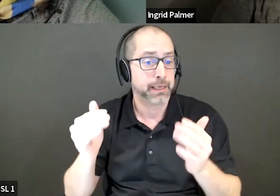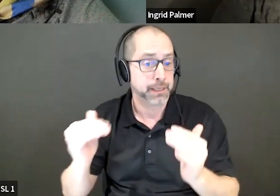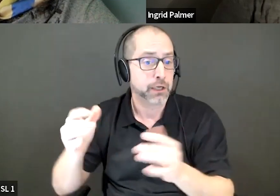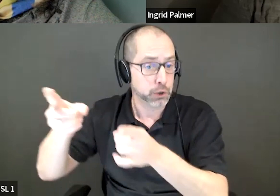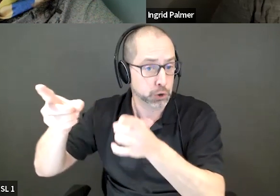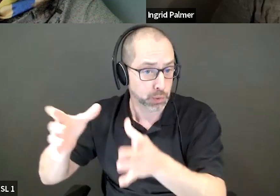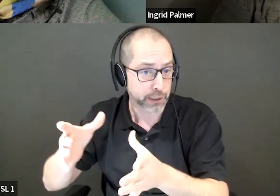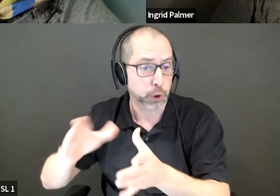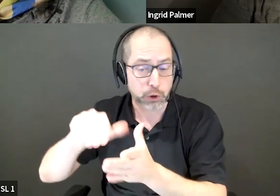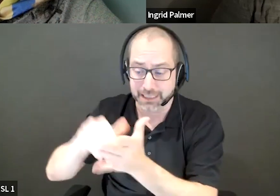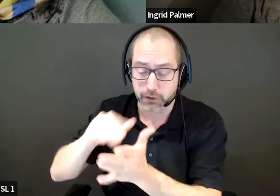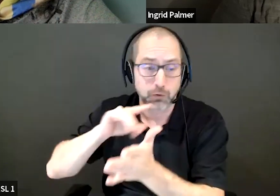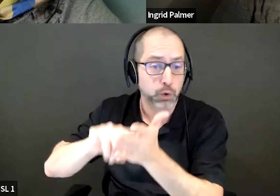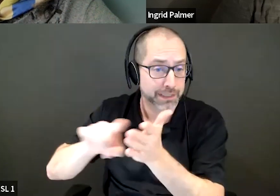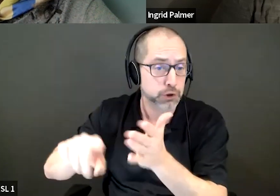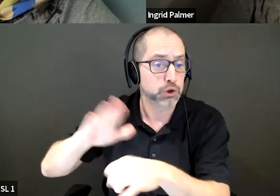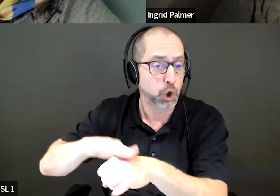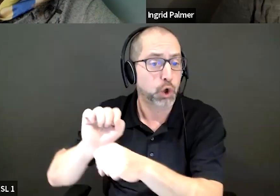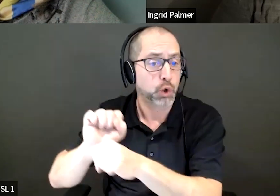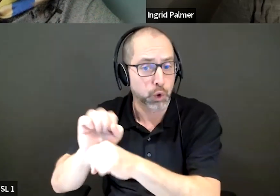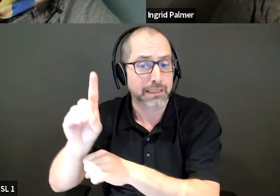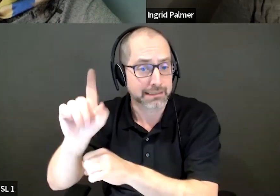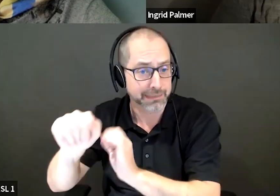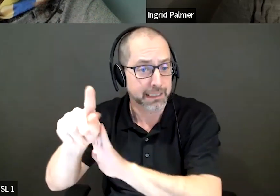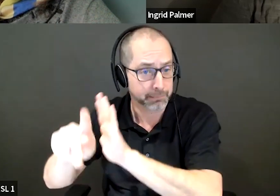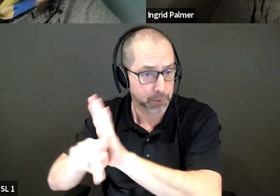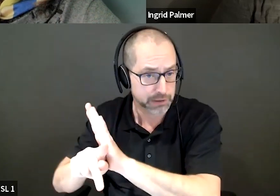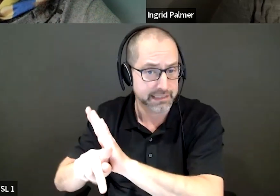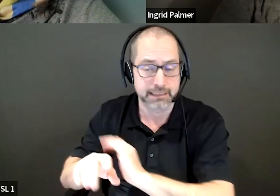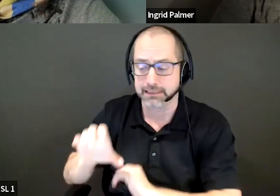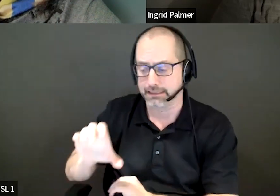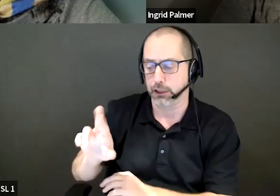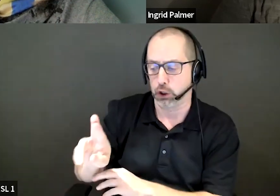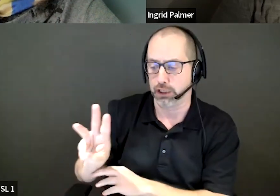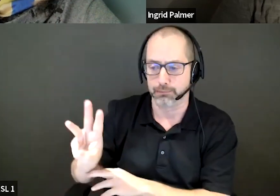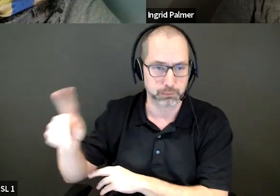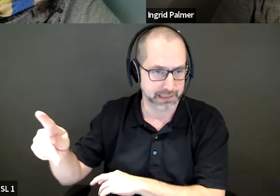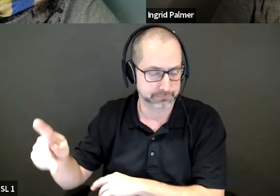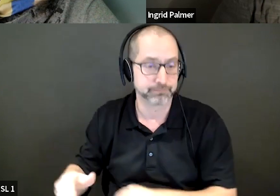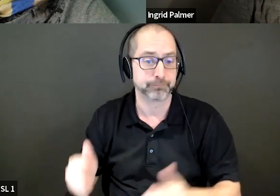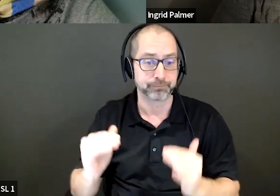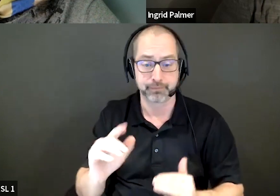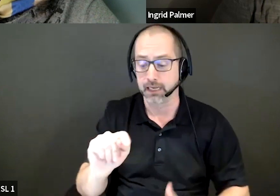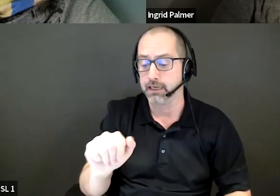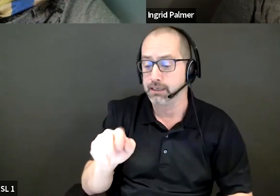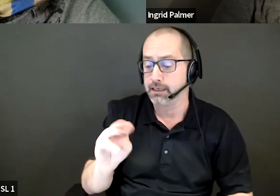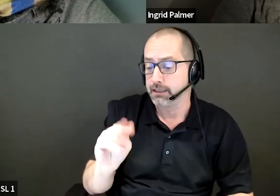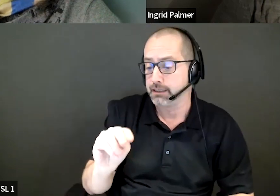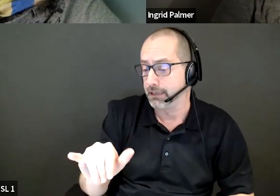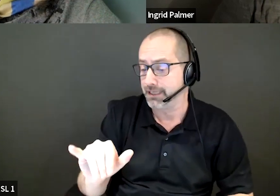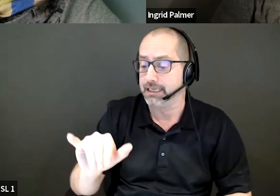Center for Research on Work Disability Policy, CRWP. Tammy Yates